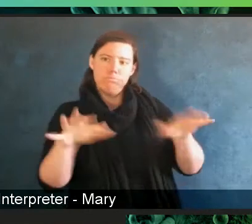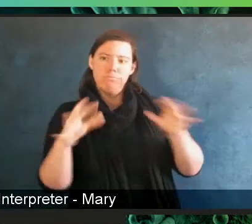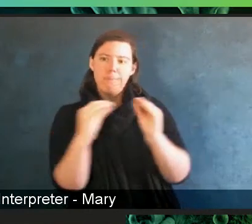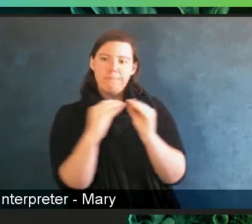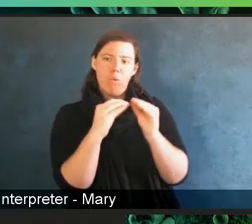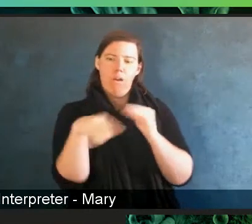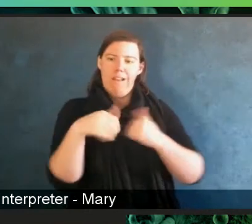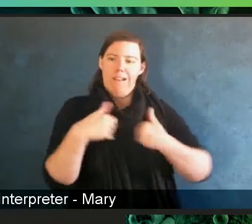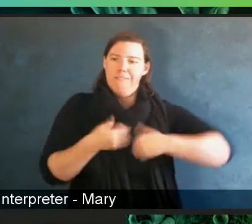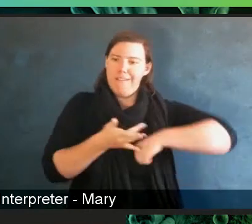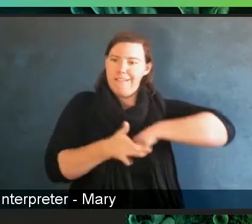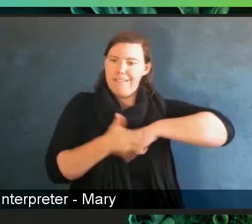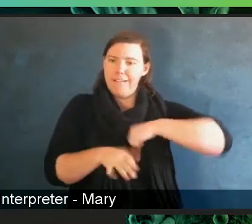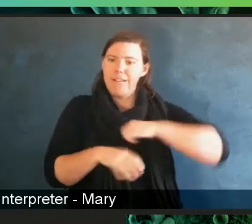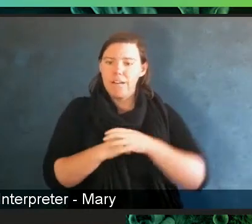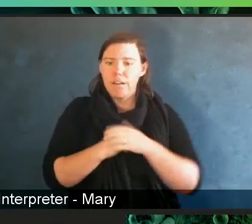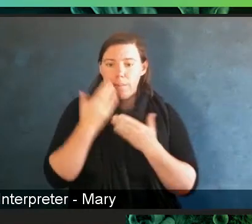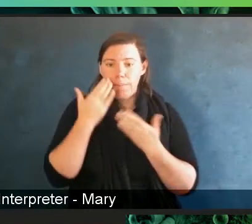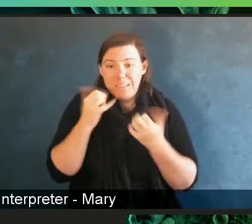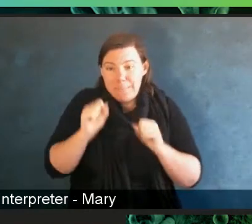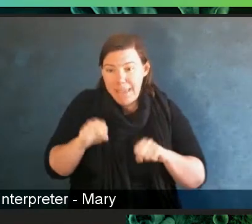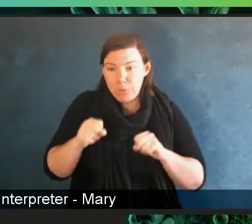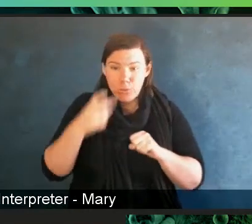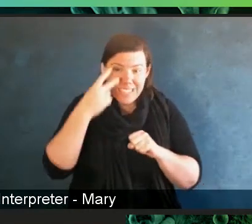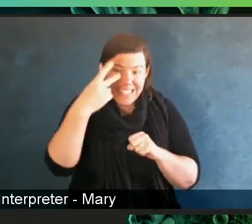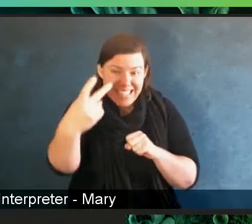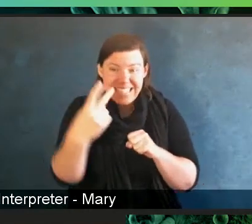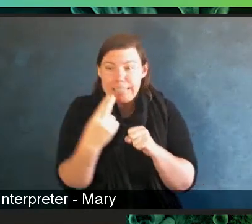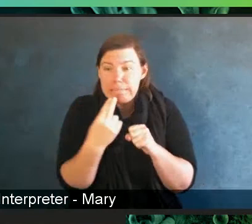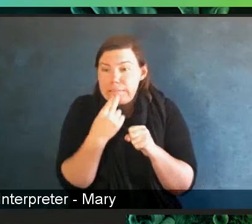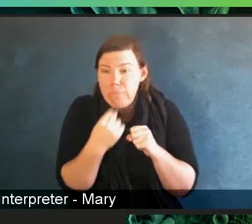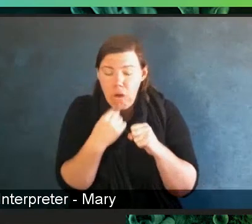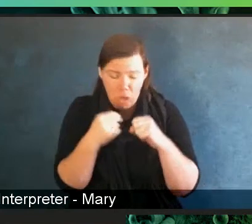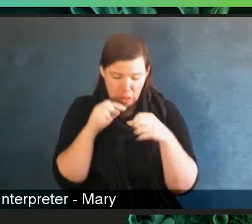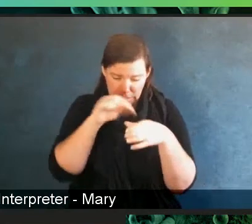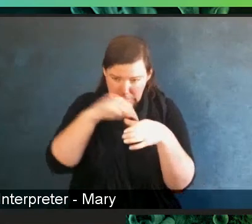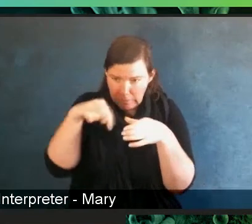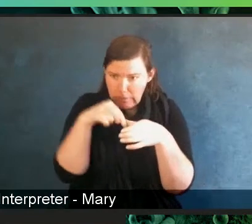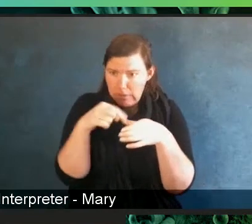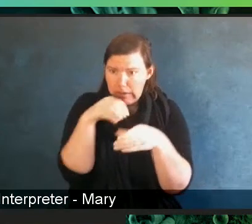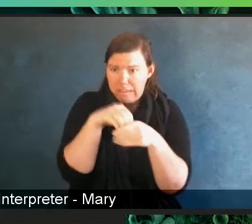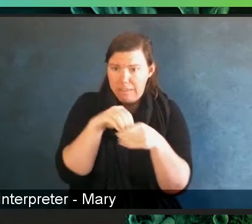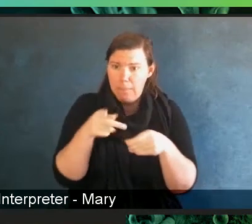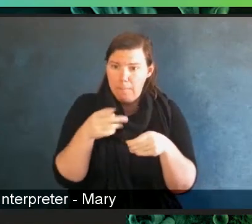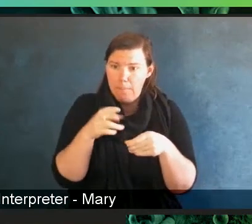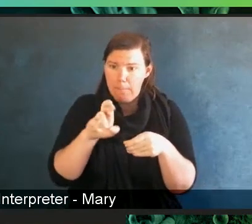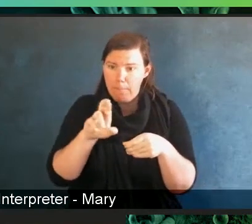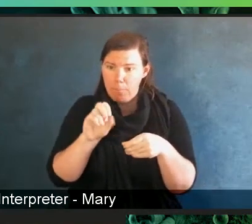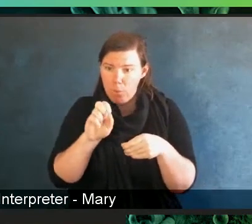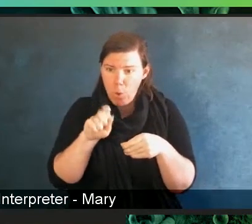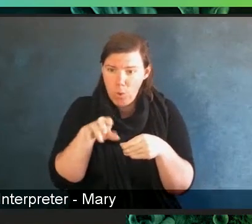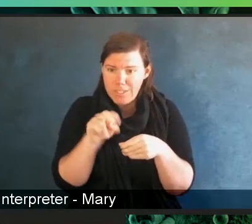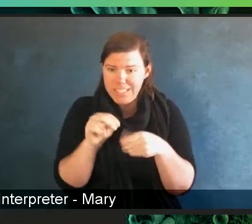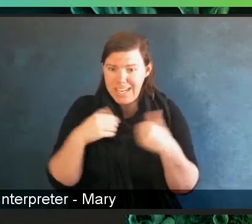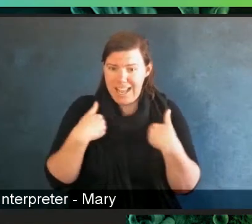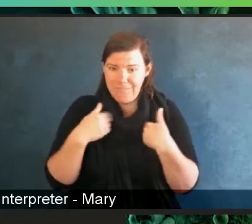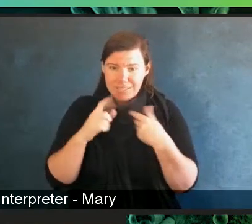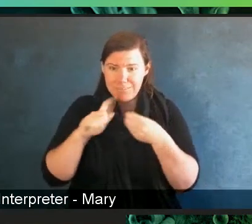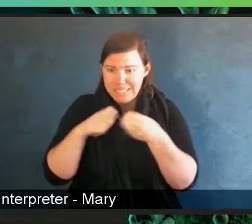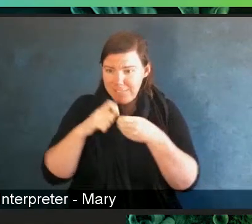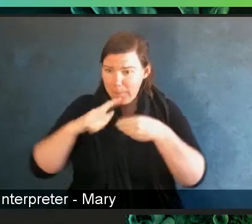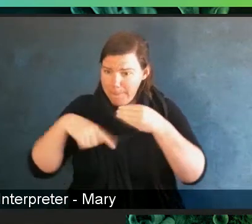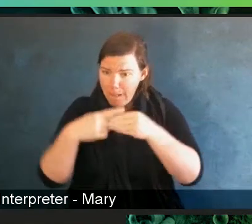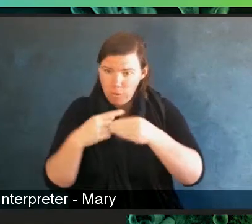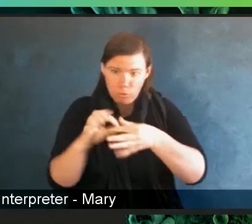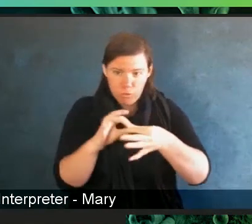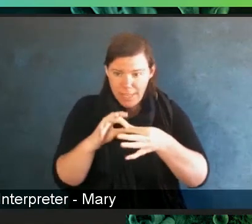of certain small molecule therapeutics on the protein, or just see it in the context of whatever your biochemical experiments are